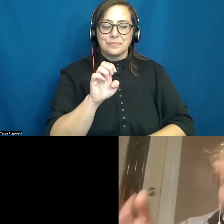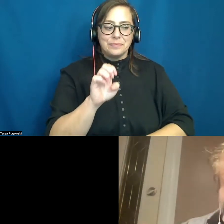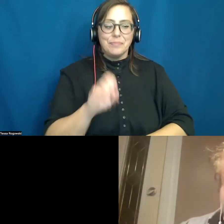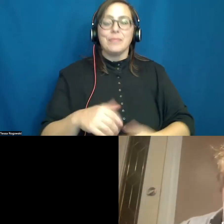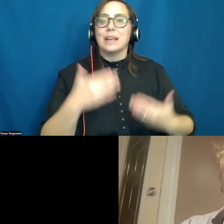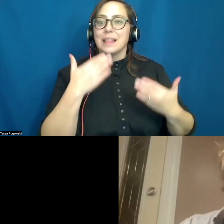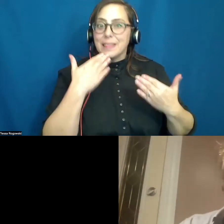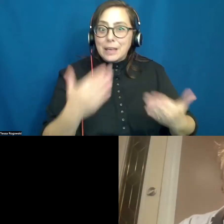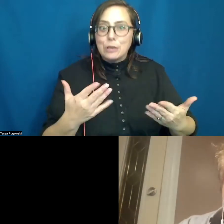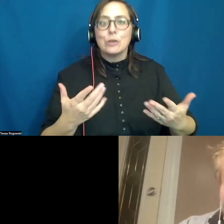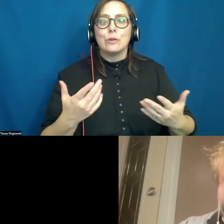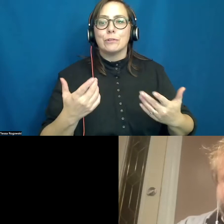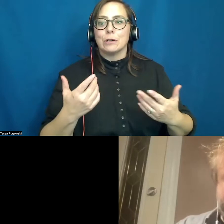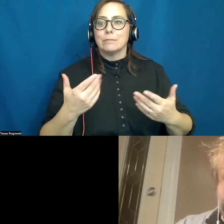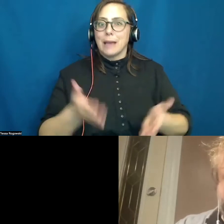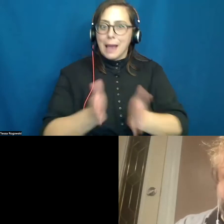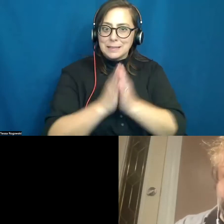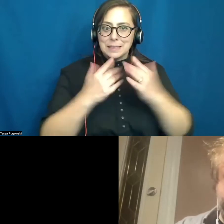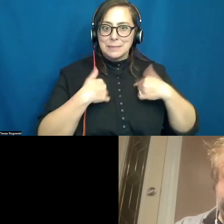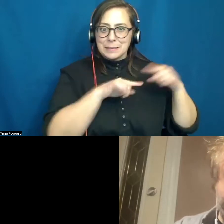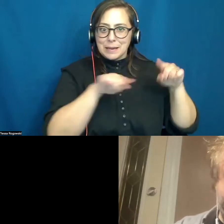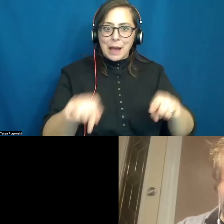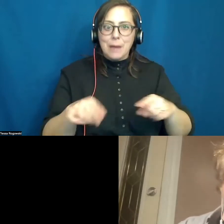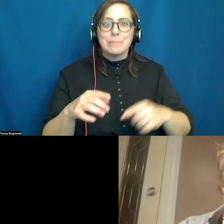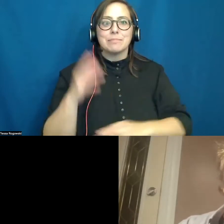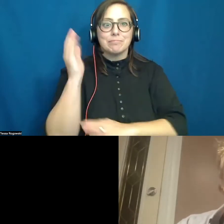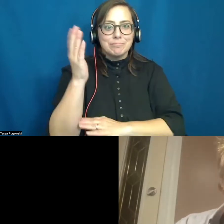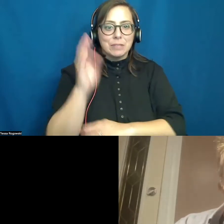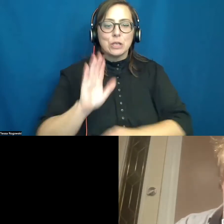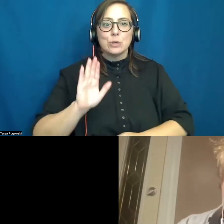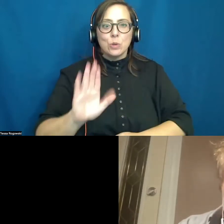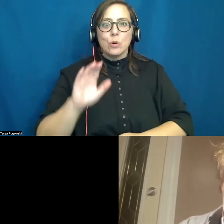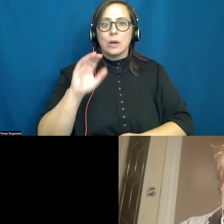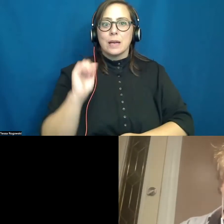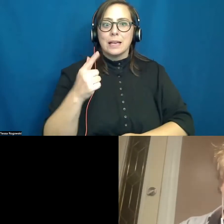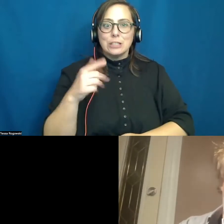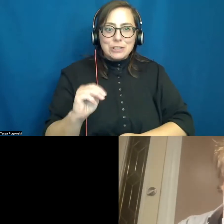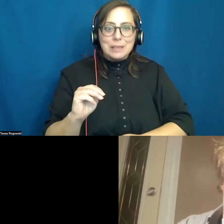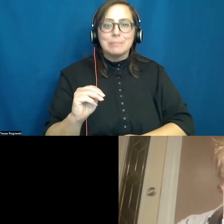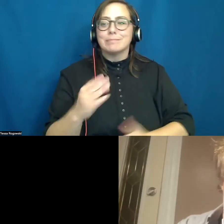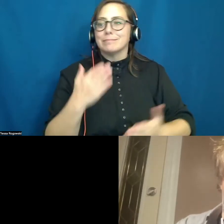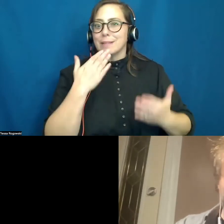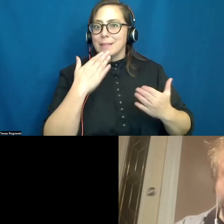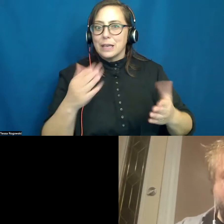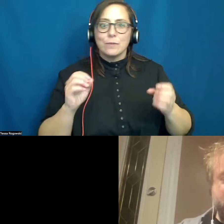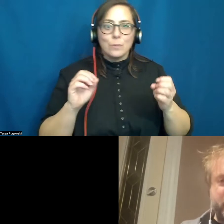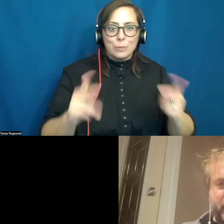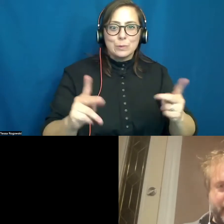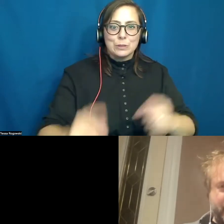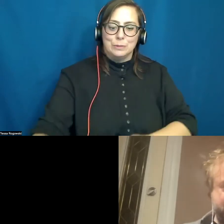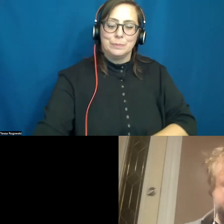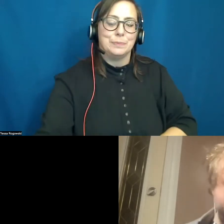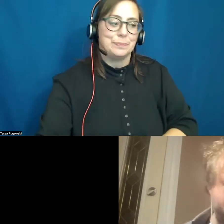for inviting me to speak at your AGM. Appreciate the opportunity.